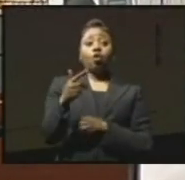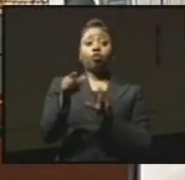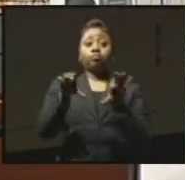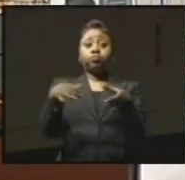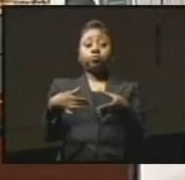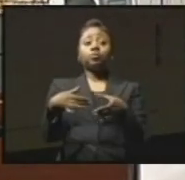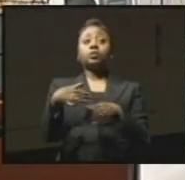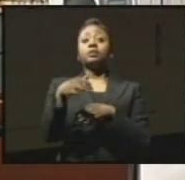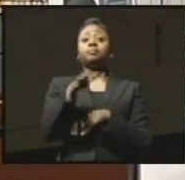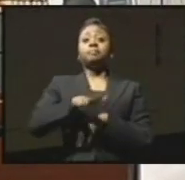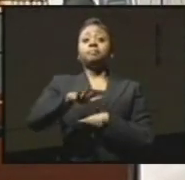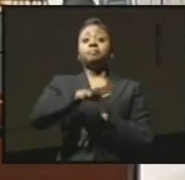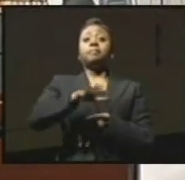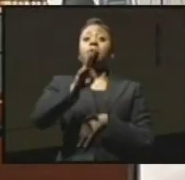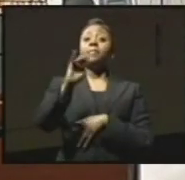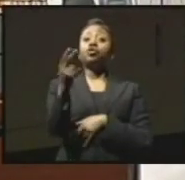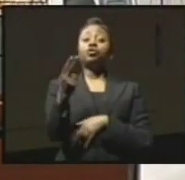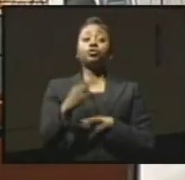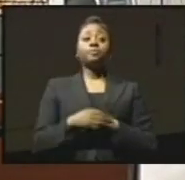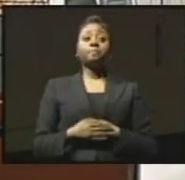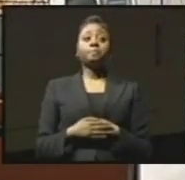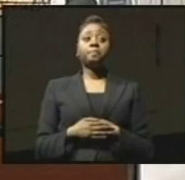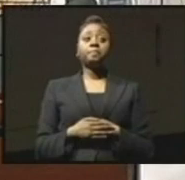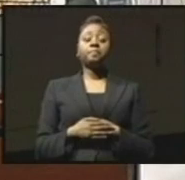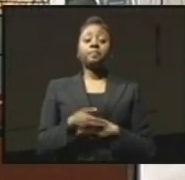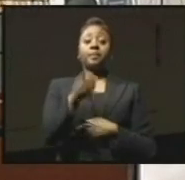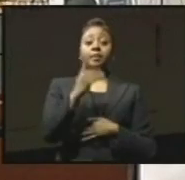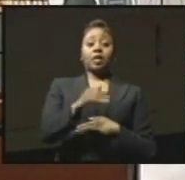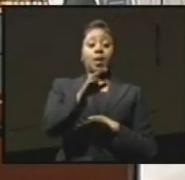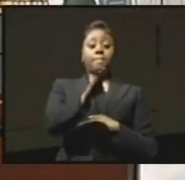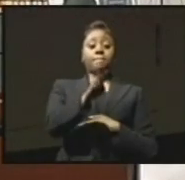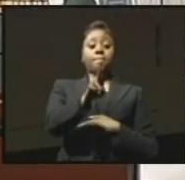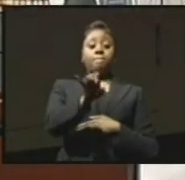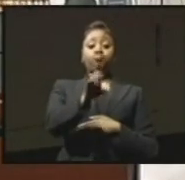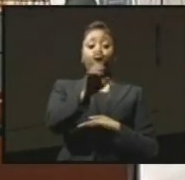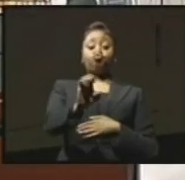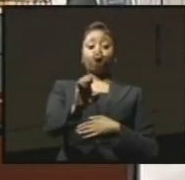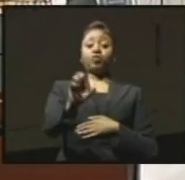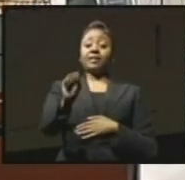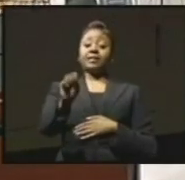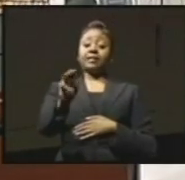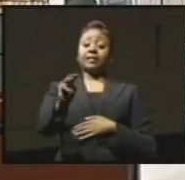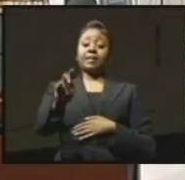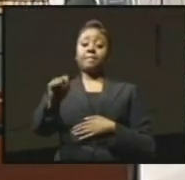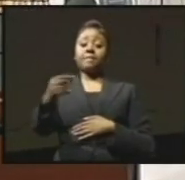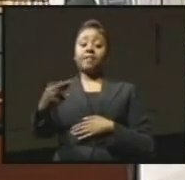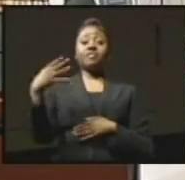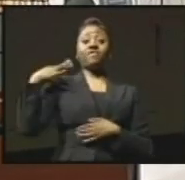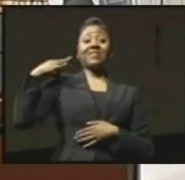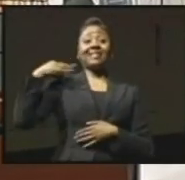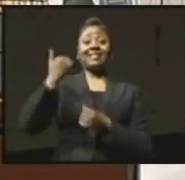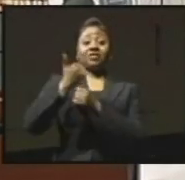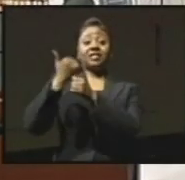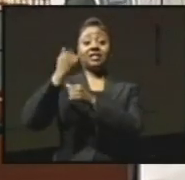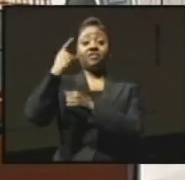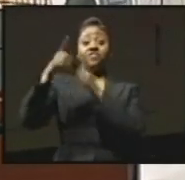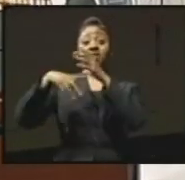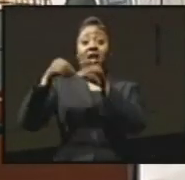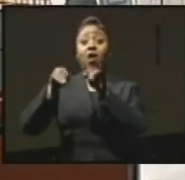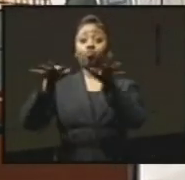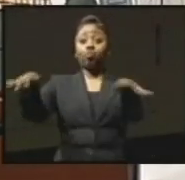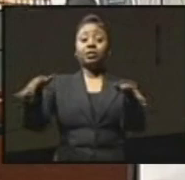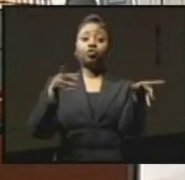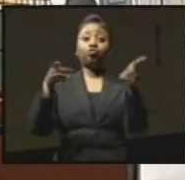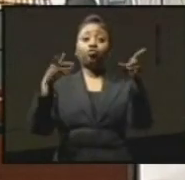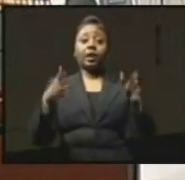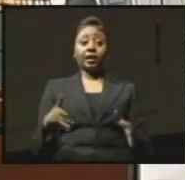Michigan. Mrs. Bruce Smith, Volunteer Assistant to Outreach Director.